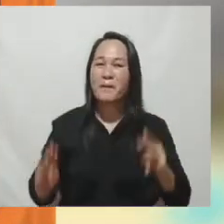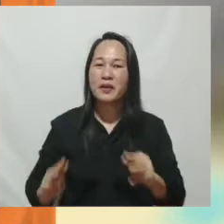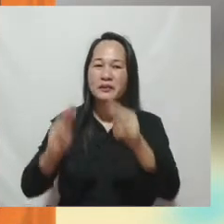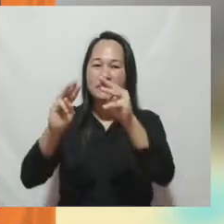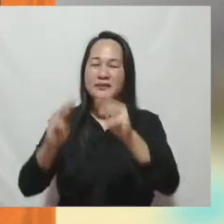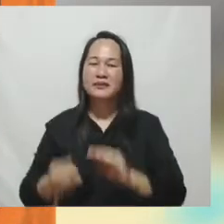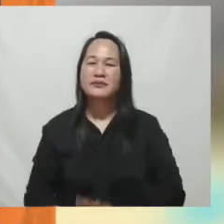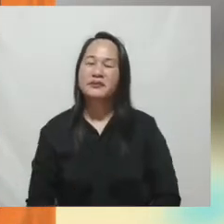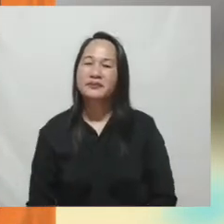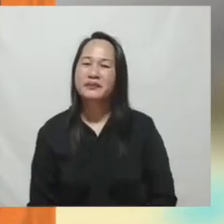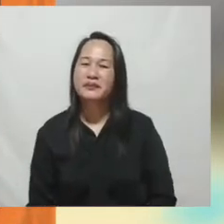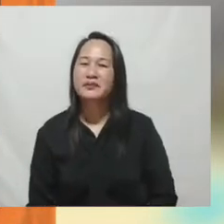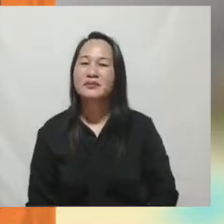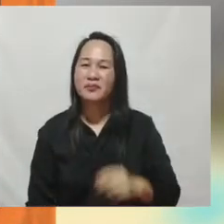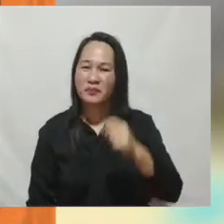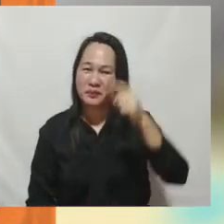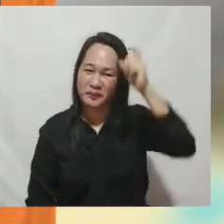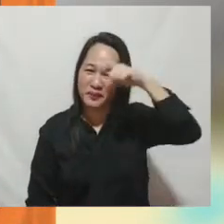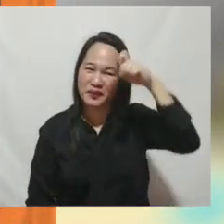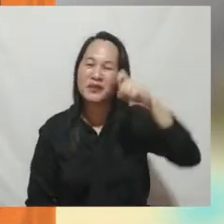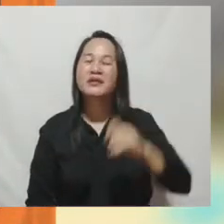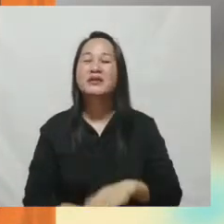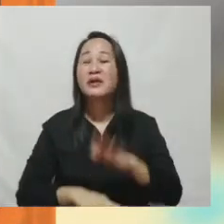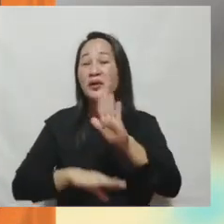Brilliant! We call it a peak.